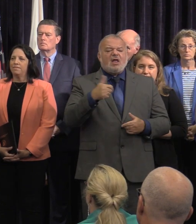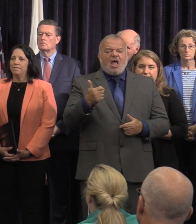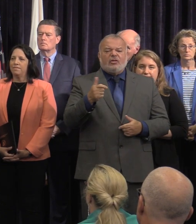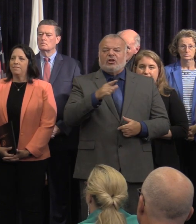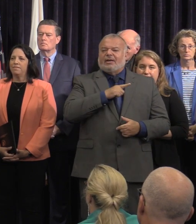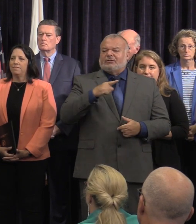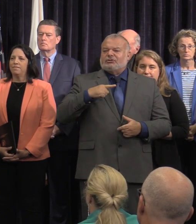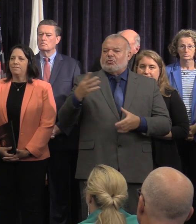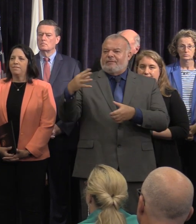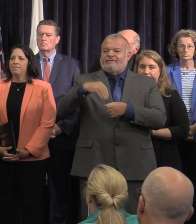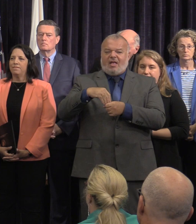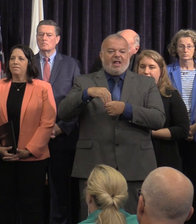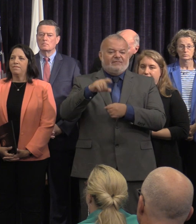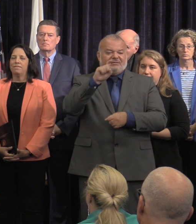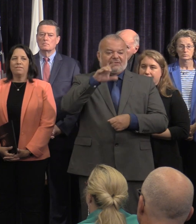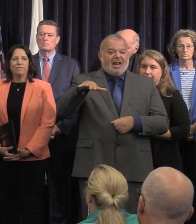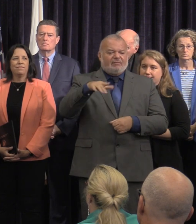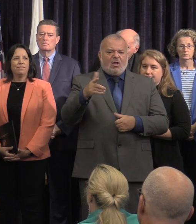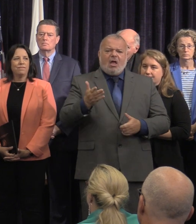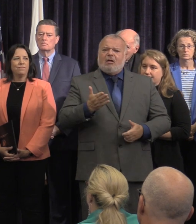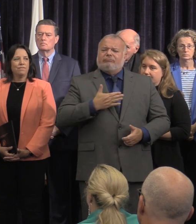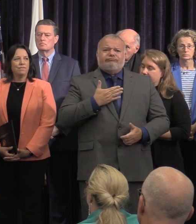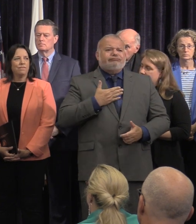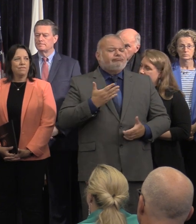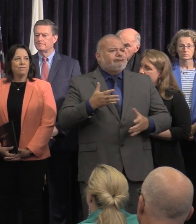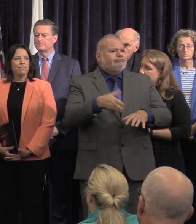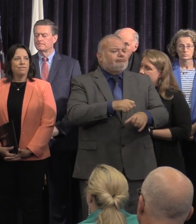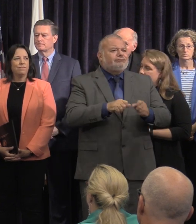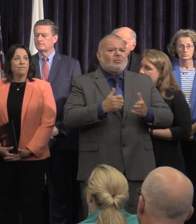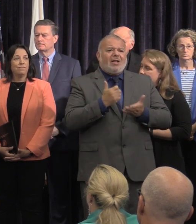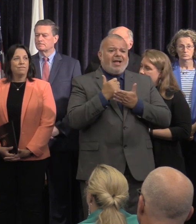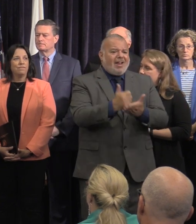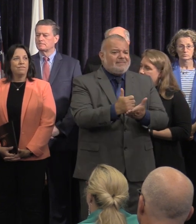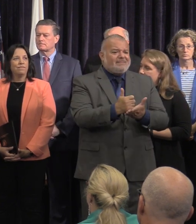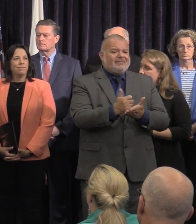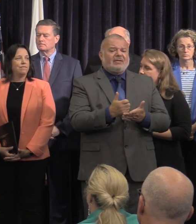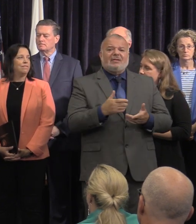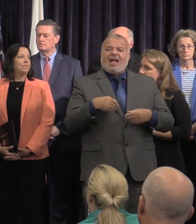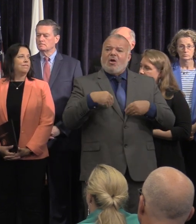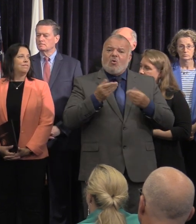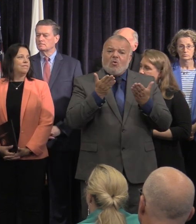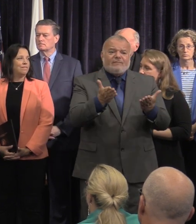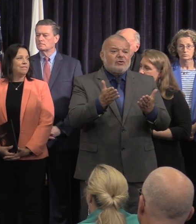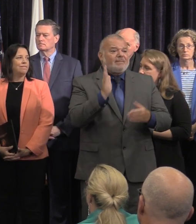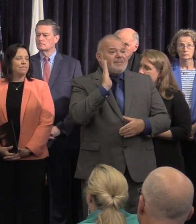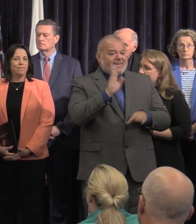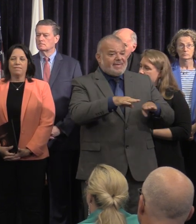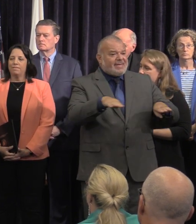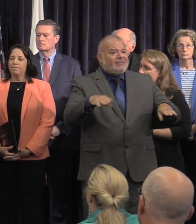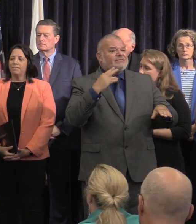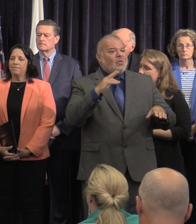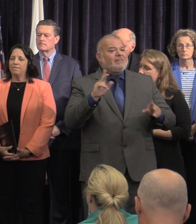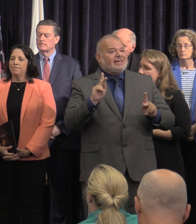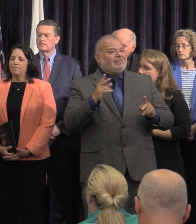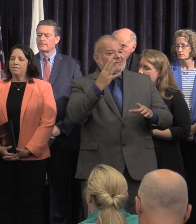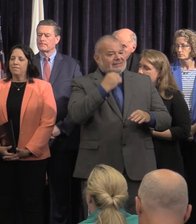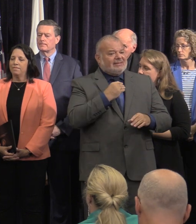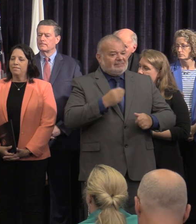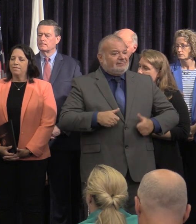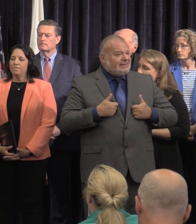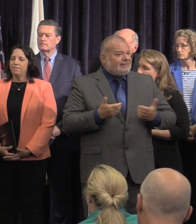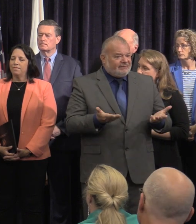such willing partners, providing a comfortable, welcoming space for families. There at Salem State,